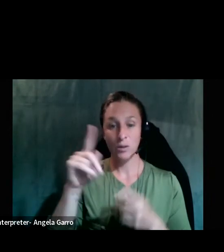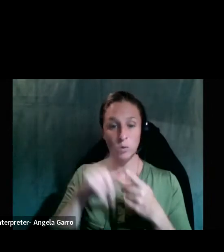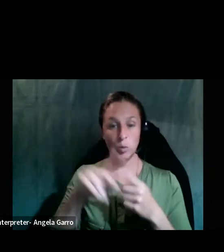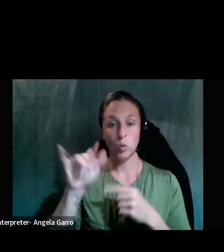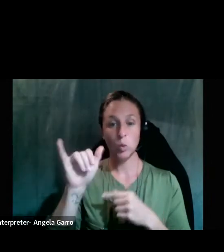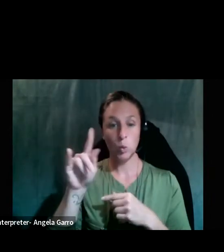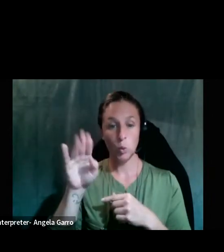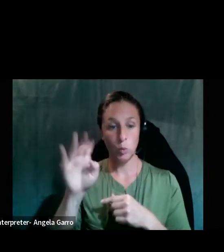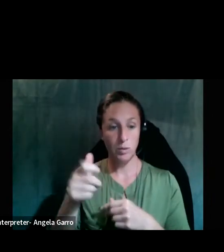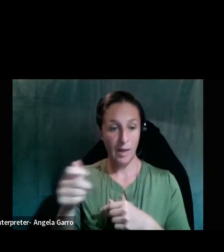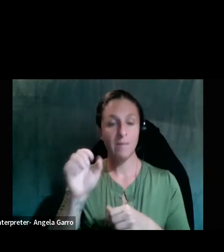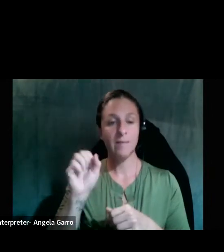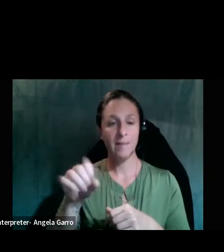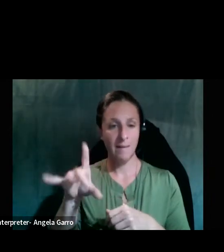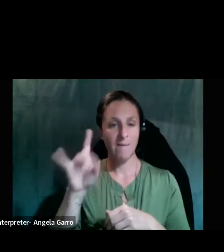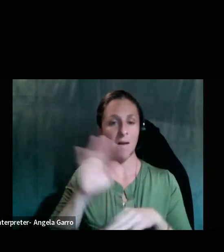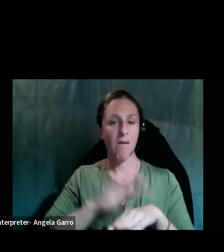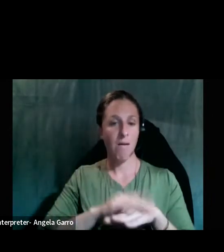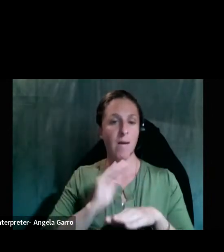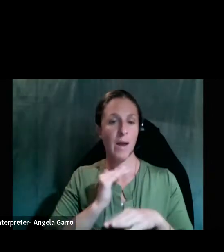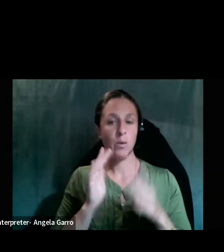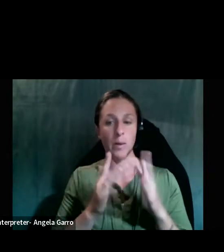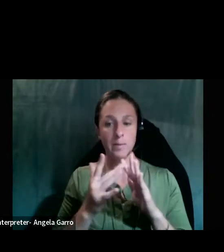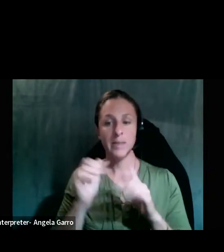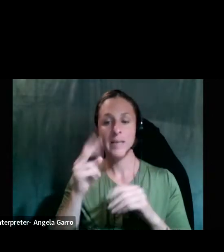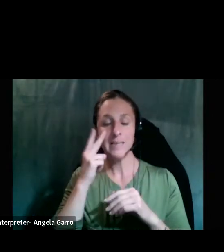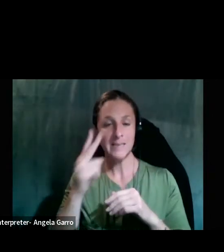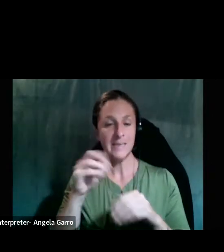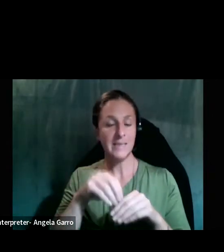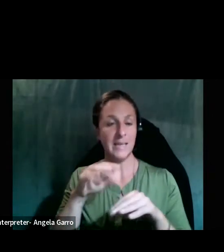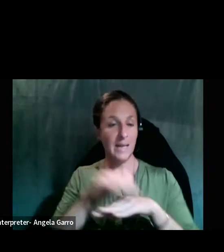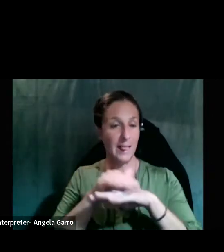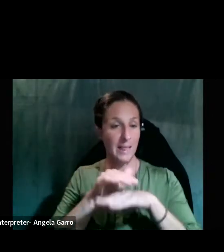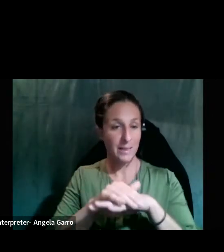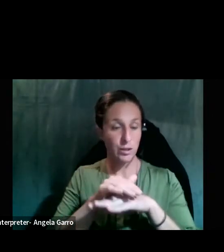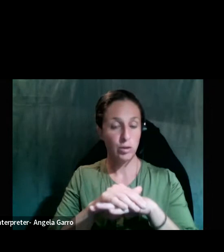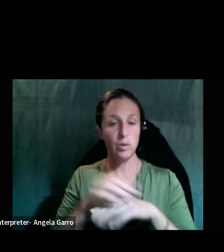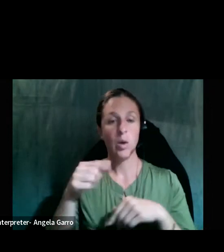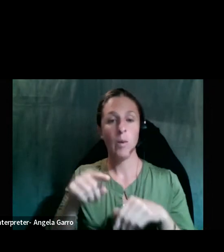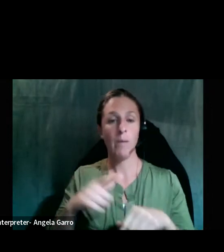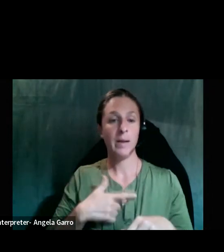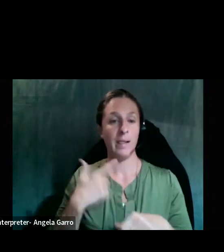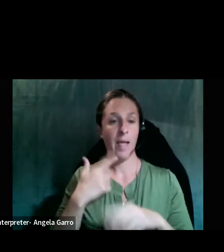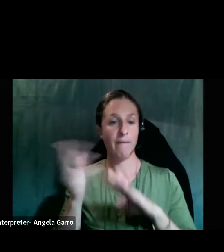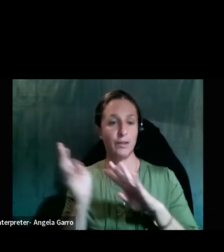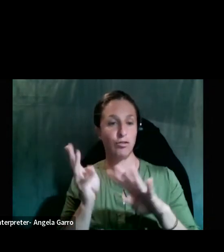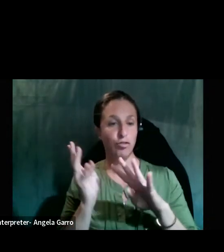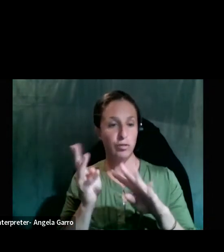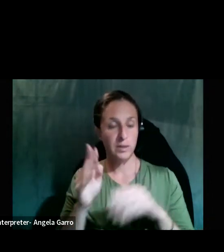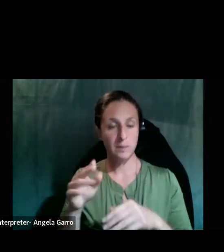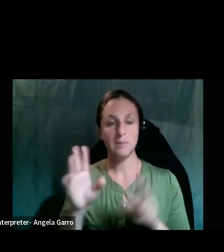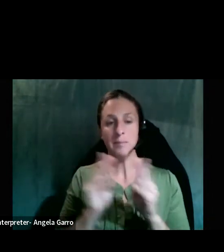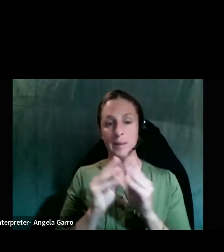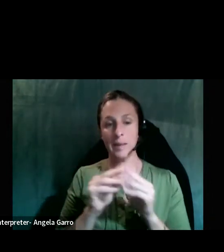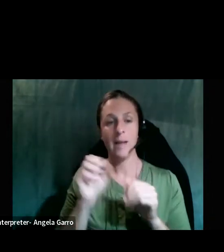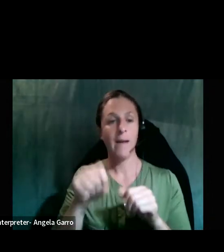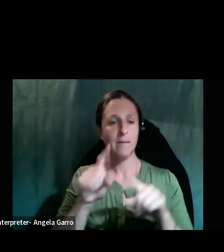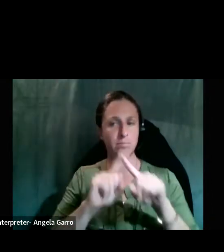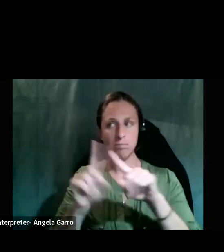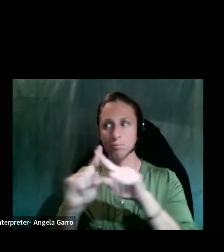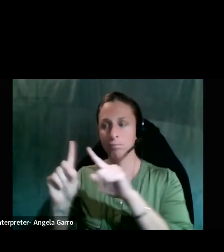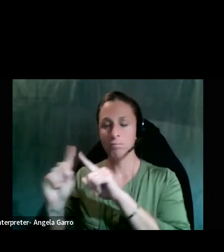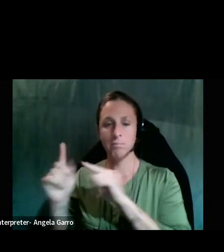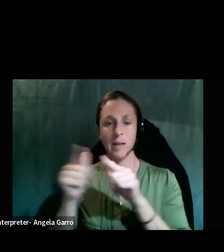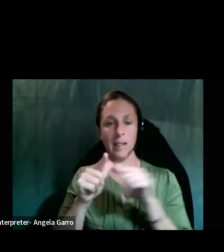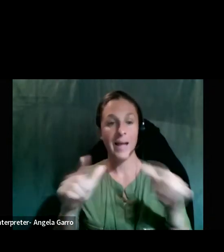can be found on our website. You may view the captions in English as we live stream our meeting tonight, and you may view the captions in a variety of other